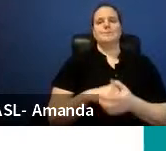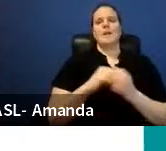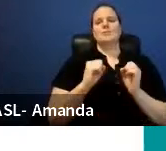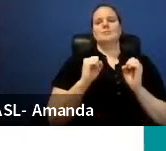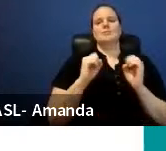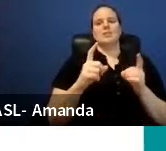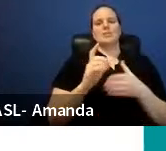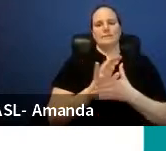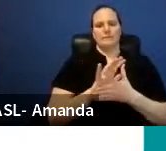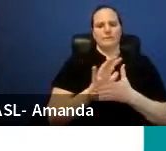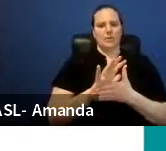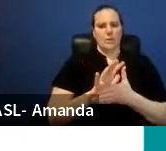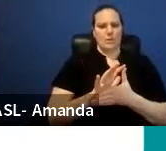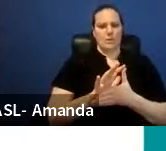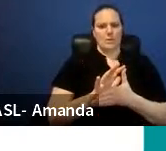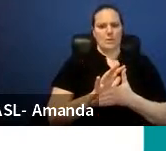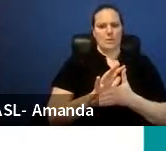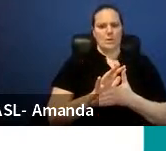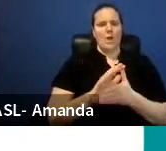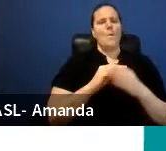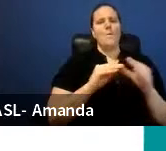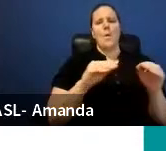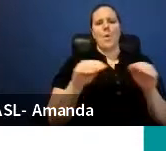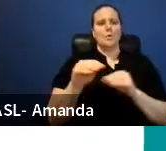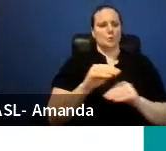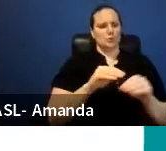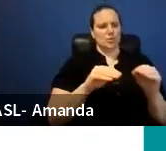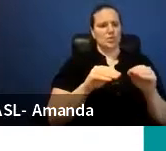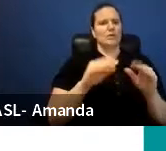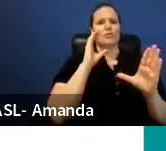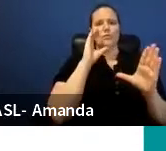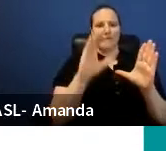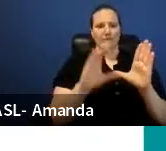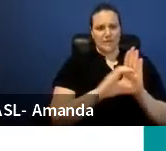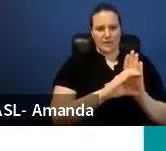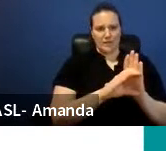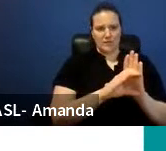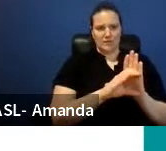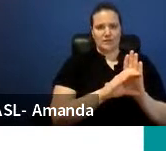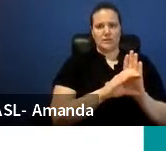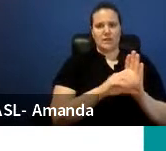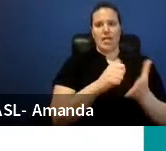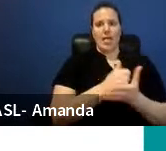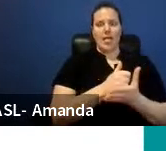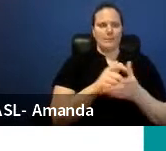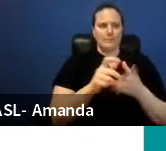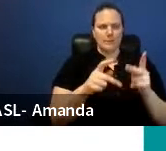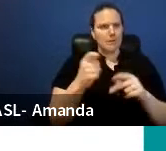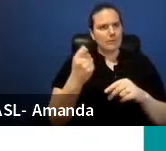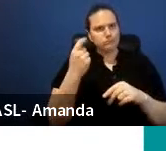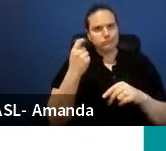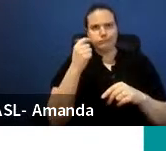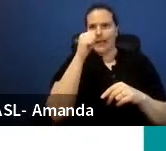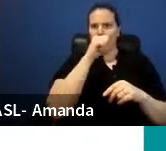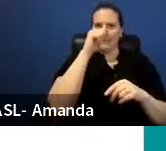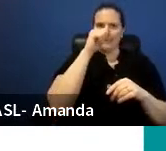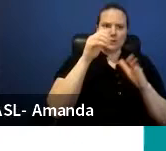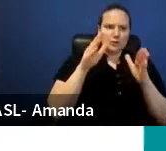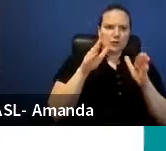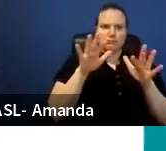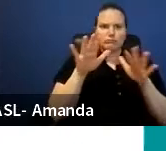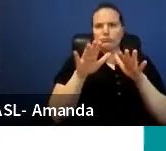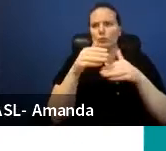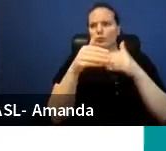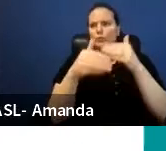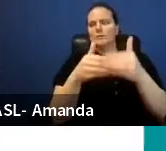videos will have some motion and some graphics and animation, helping people understand the process, why